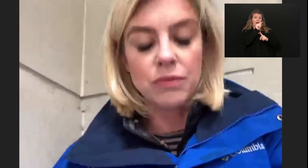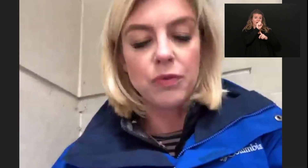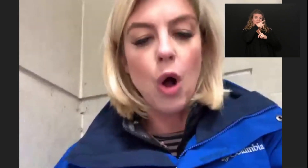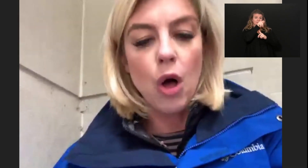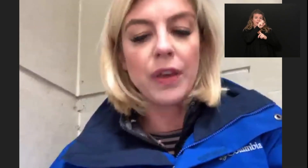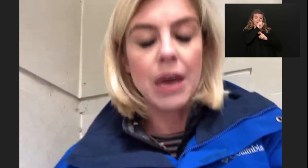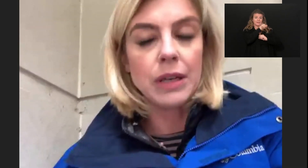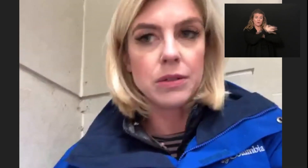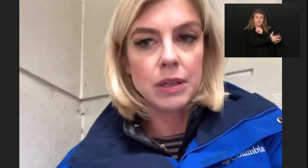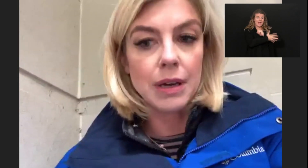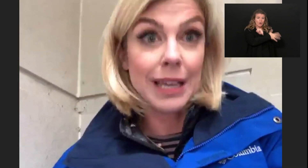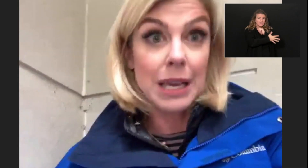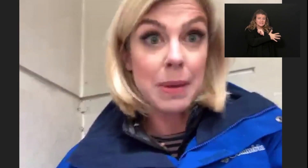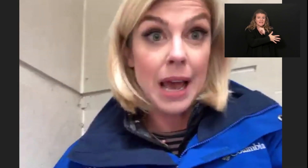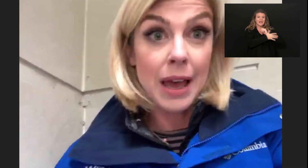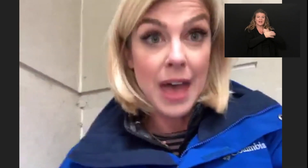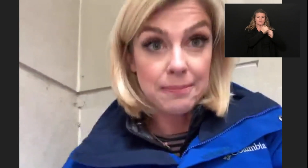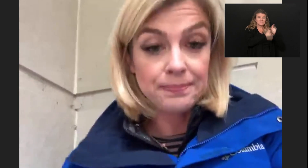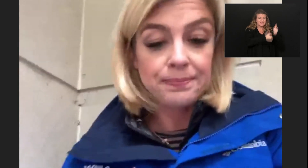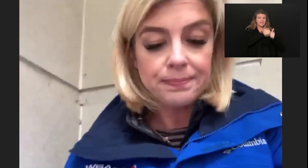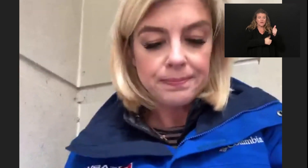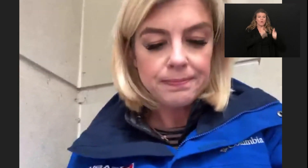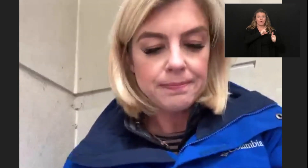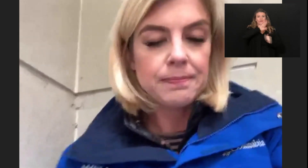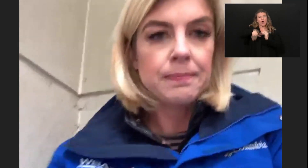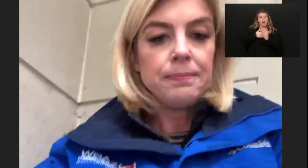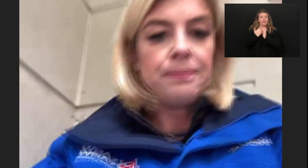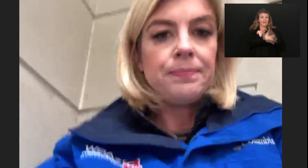then for all the counties to kind of keep an